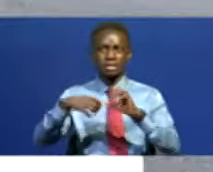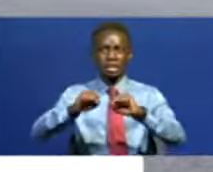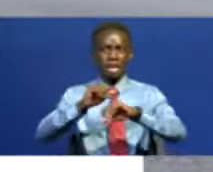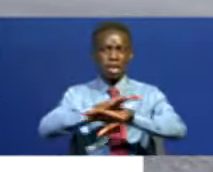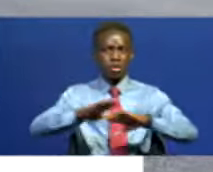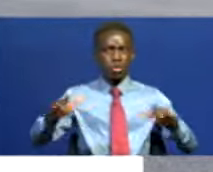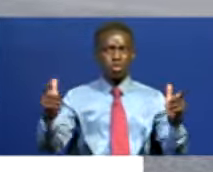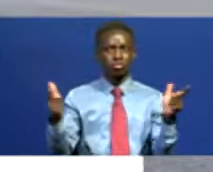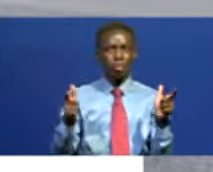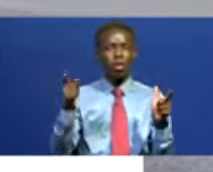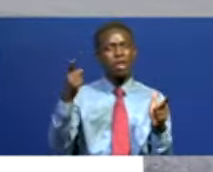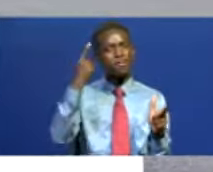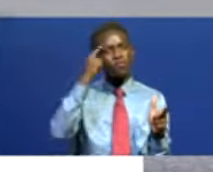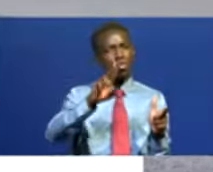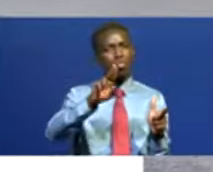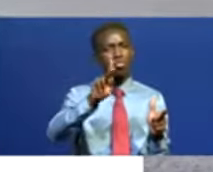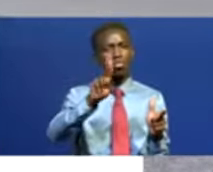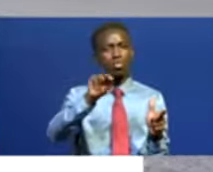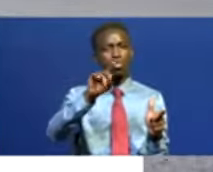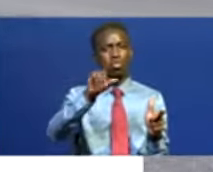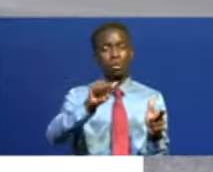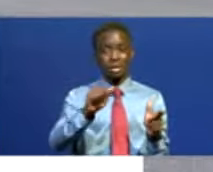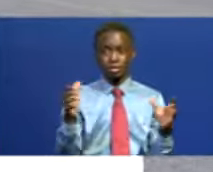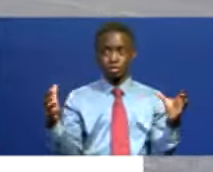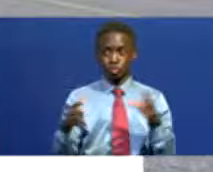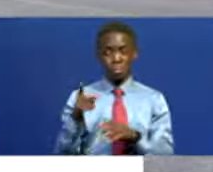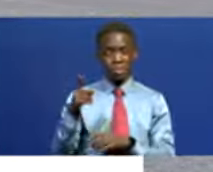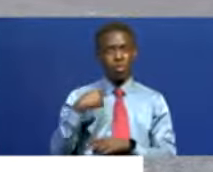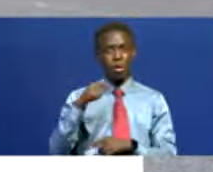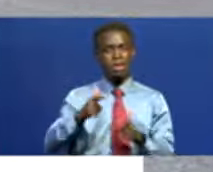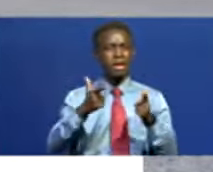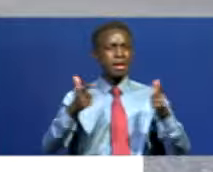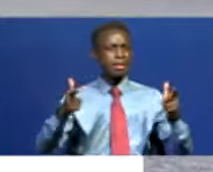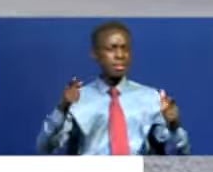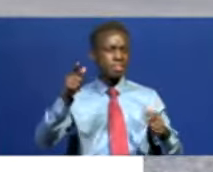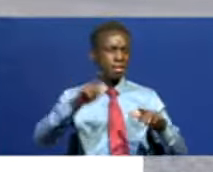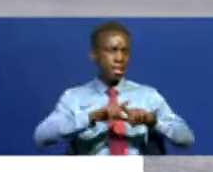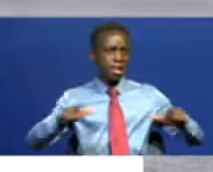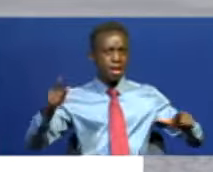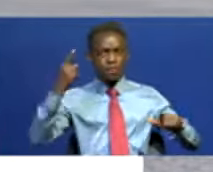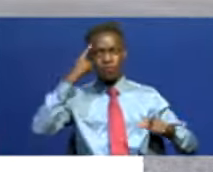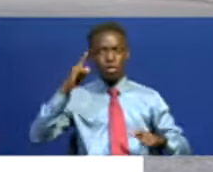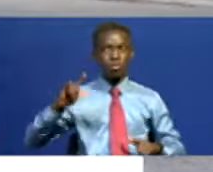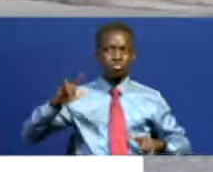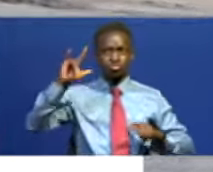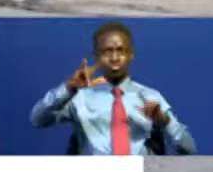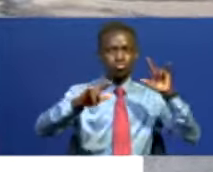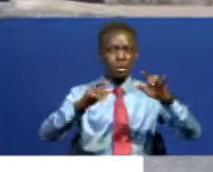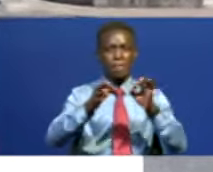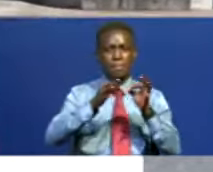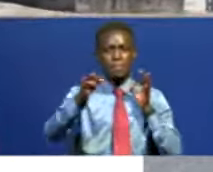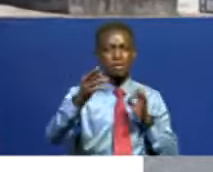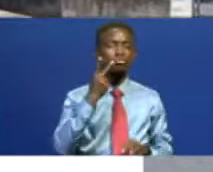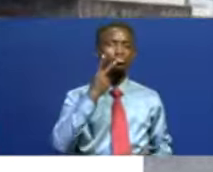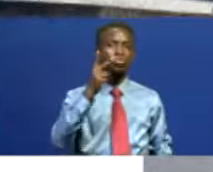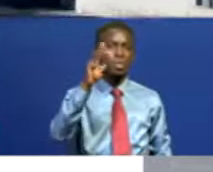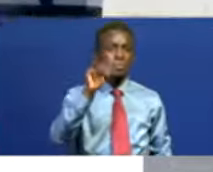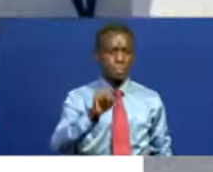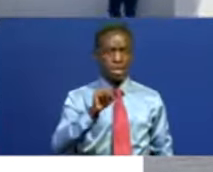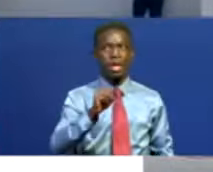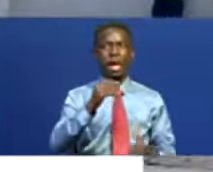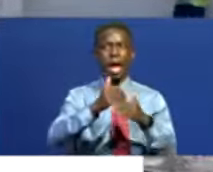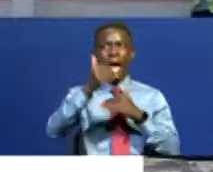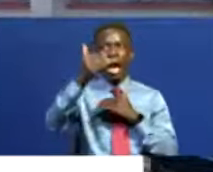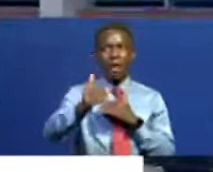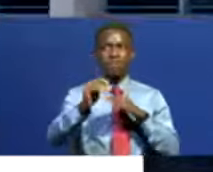wa Ukunda. Halmashauri hiyo inapanga kupanua uwanja huo mdogo wa ndege kwa mita 200 punde baada